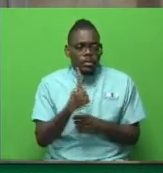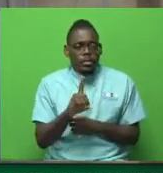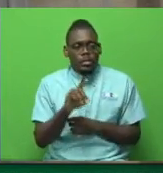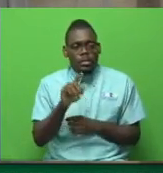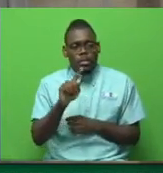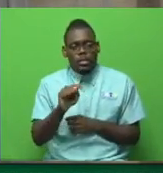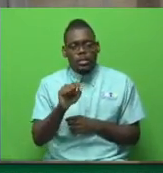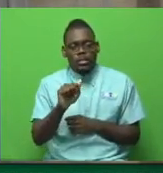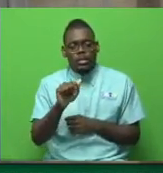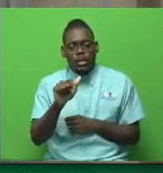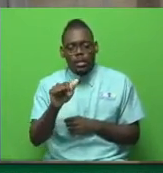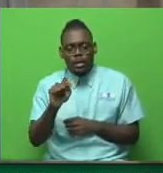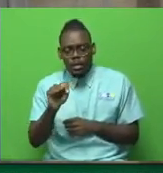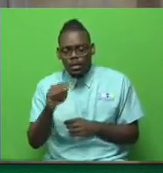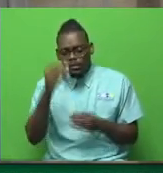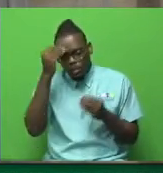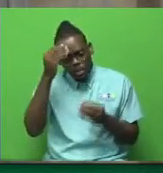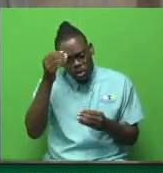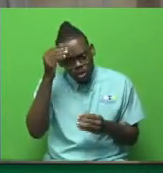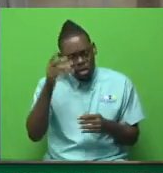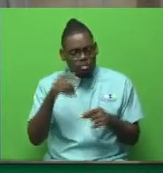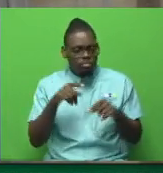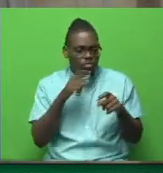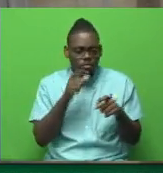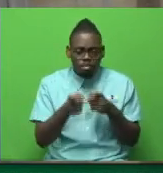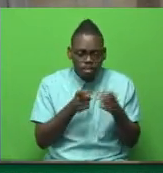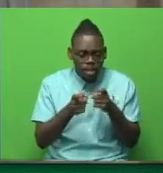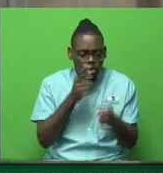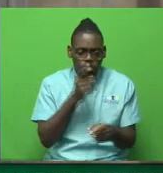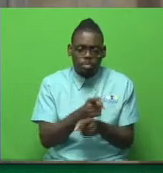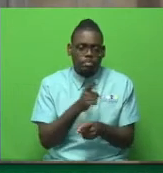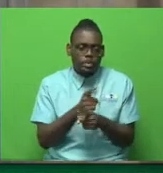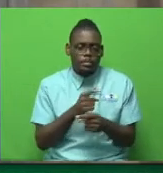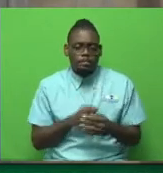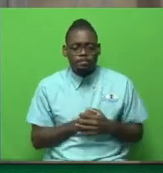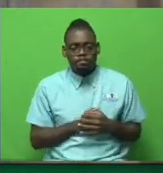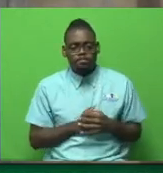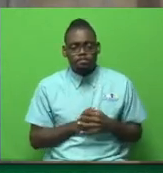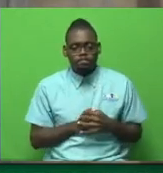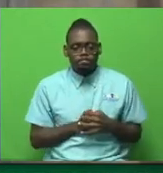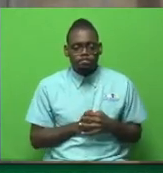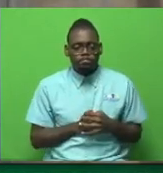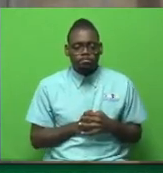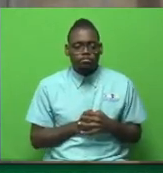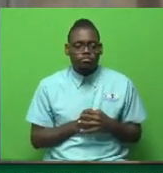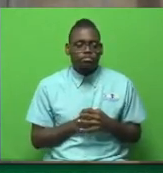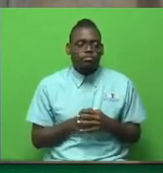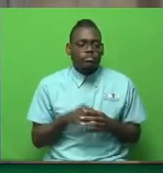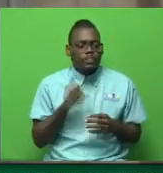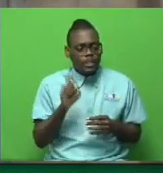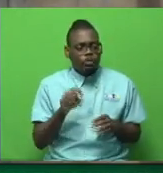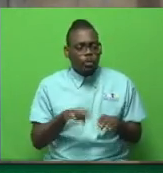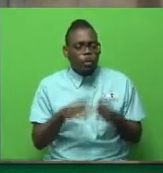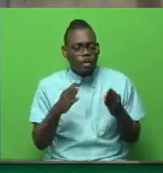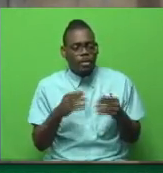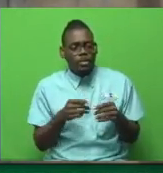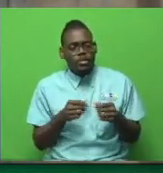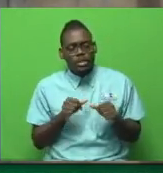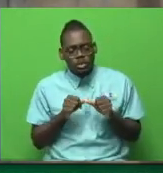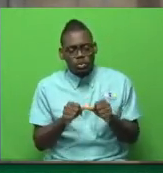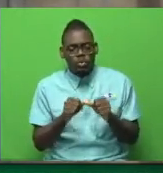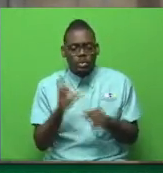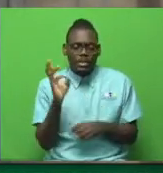recommendation that supplies from C40 be continuously opened seven days a week a proposal that